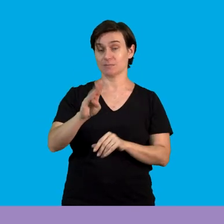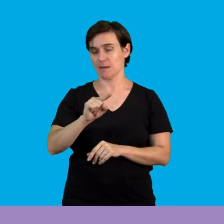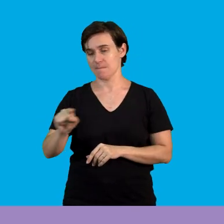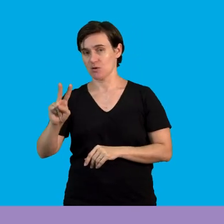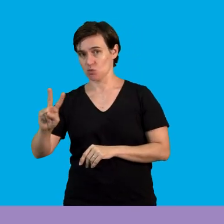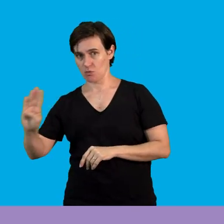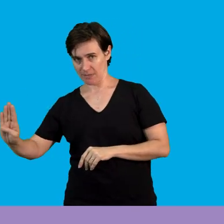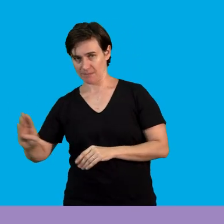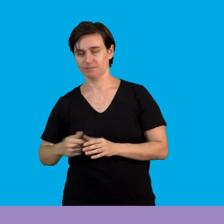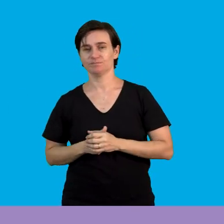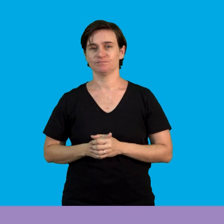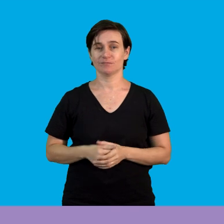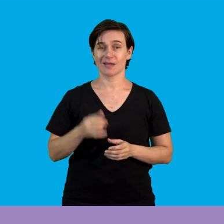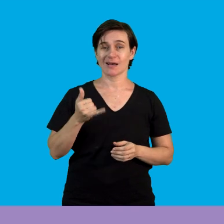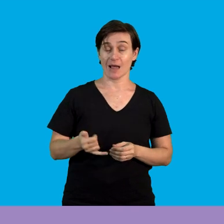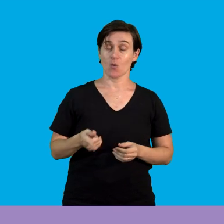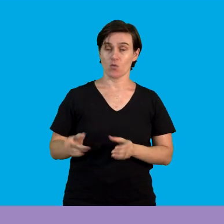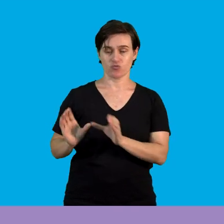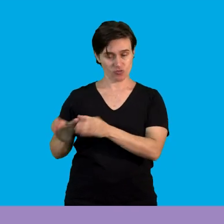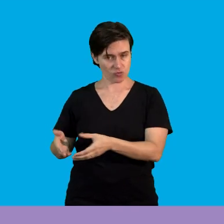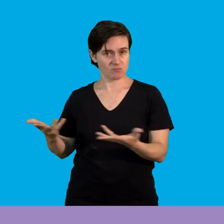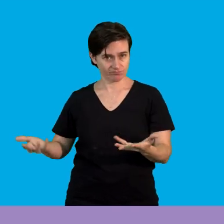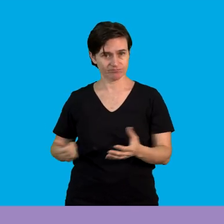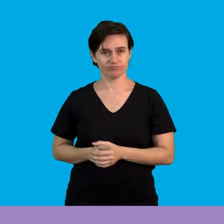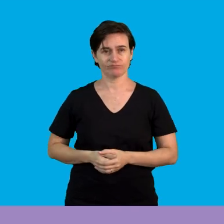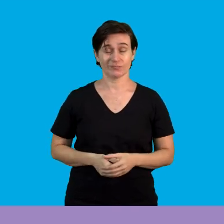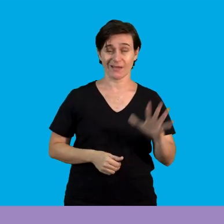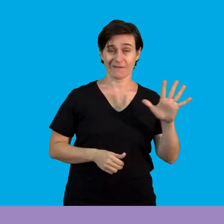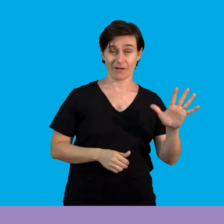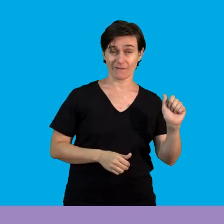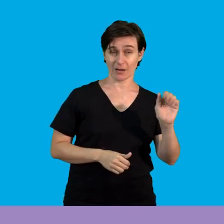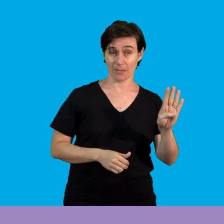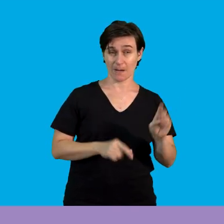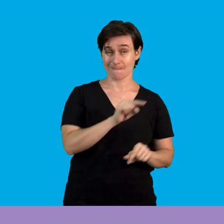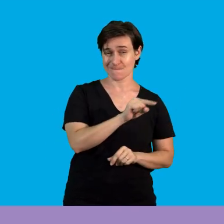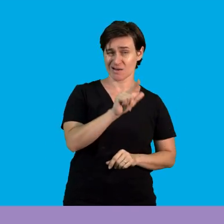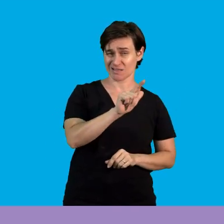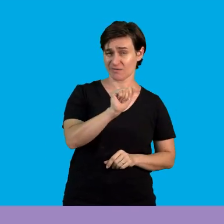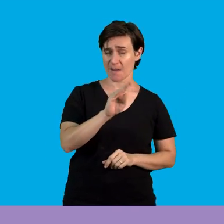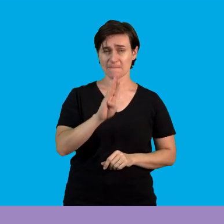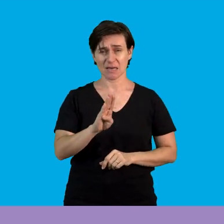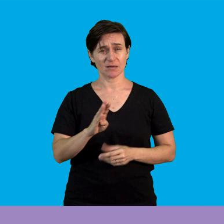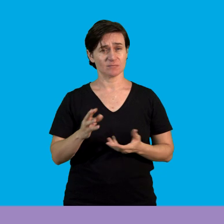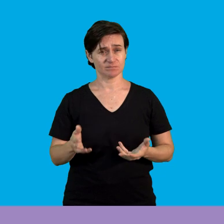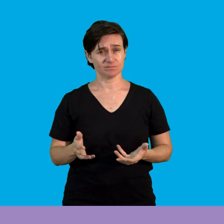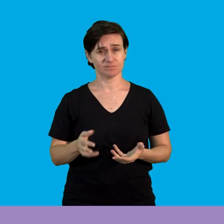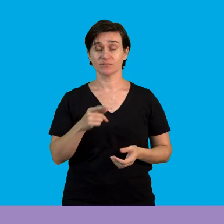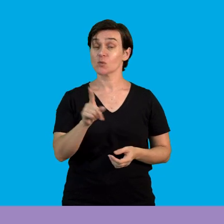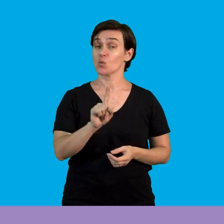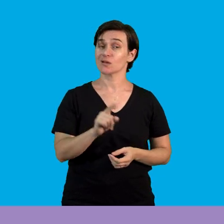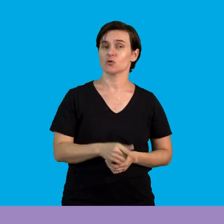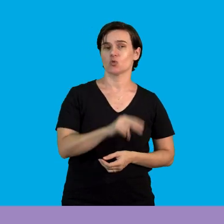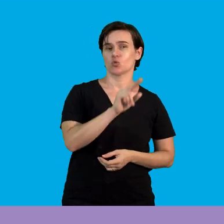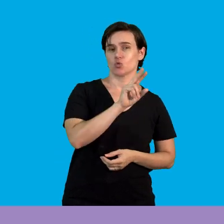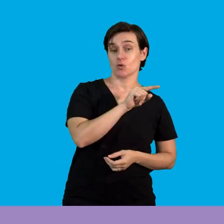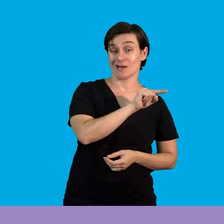6b minus 2b. Now we group these two, 5ab minus